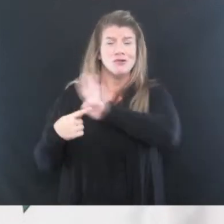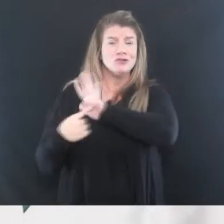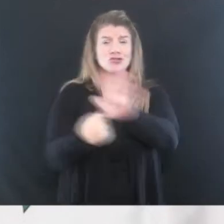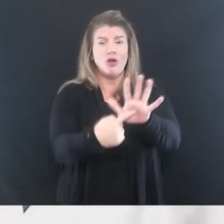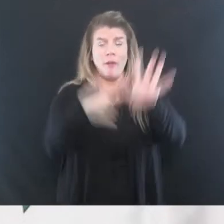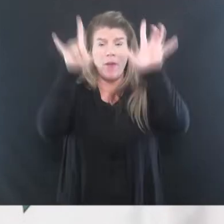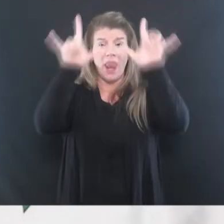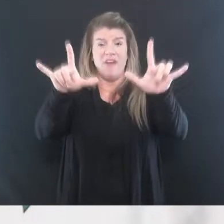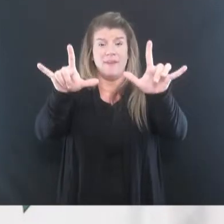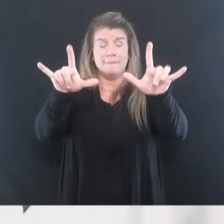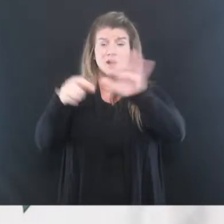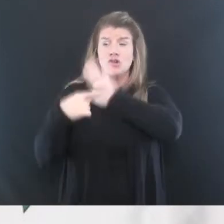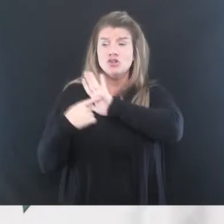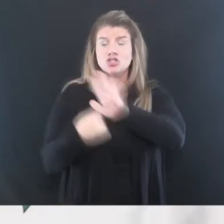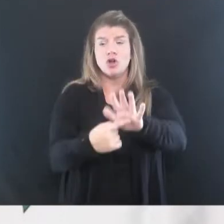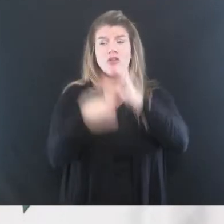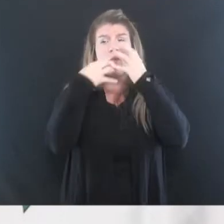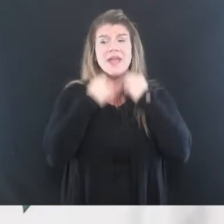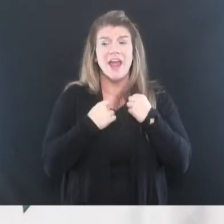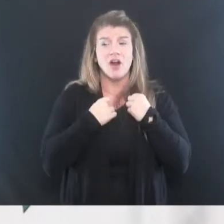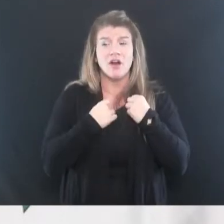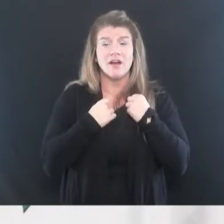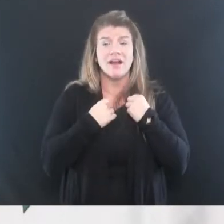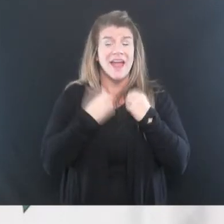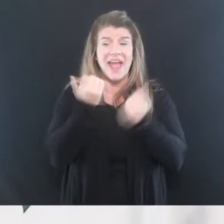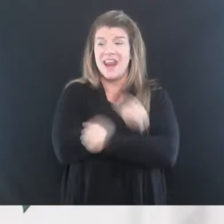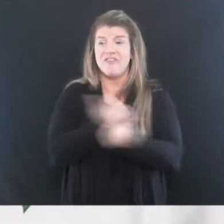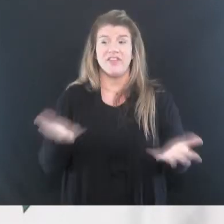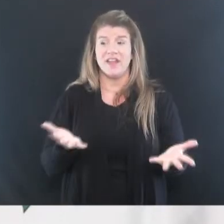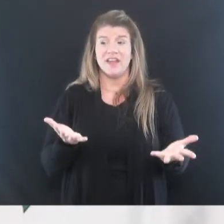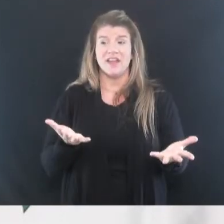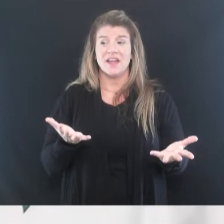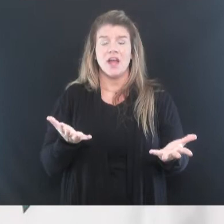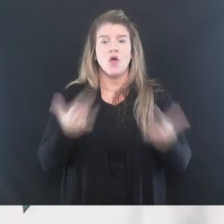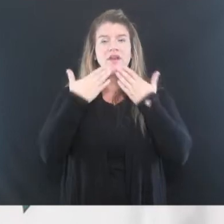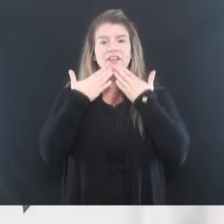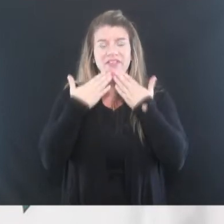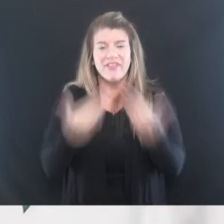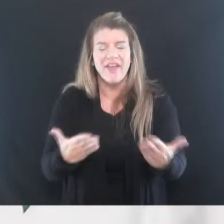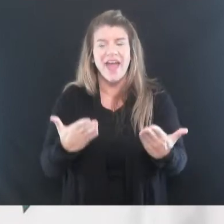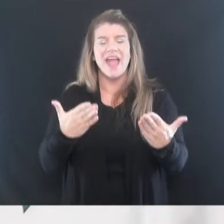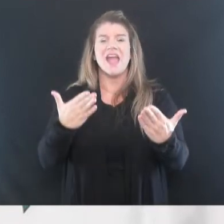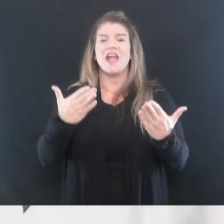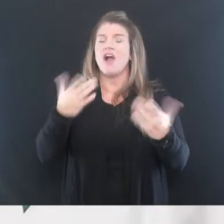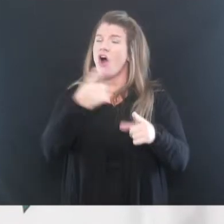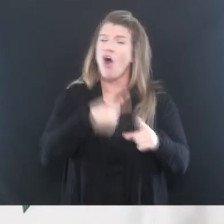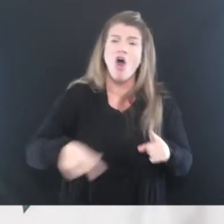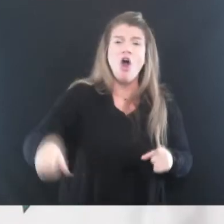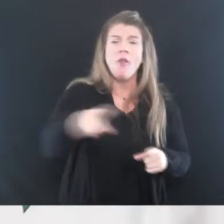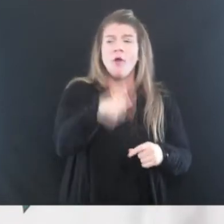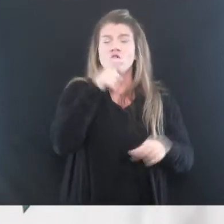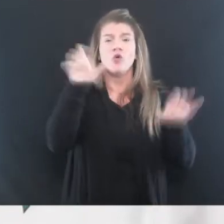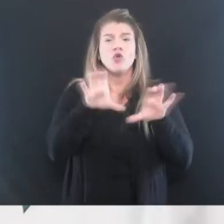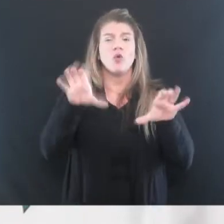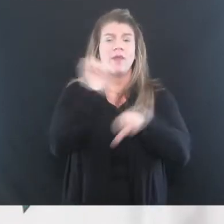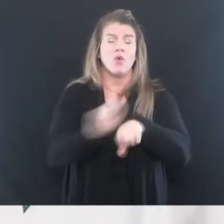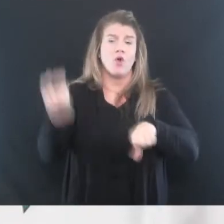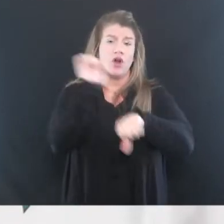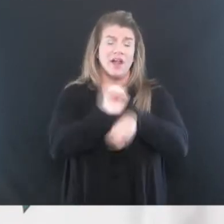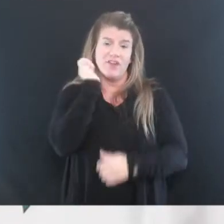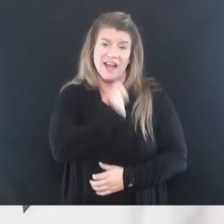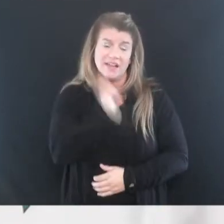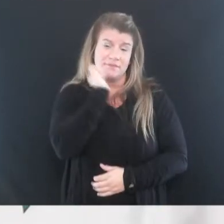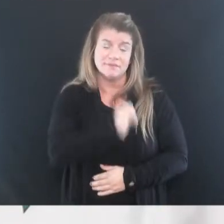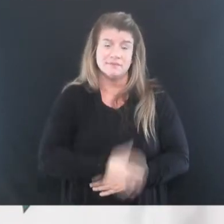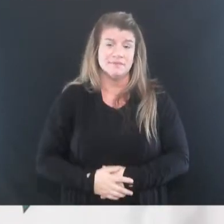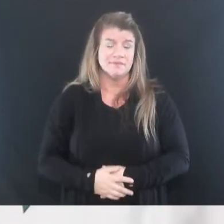love them, show them we care about them and everything, and to thank all those that are putting in the licks every day. The